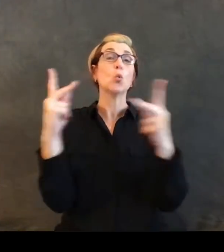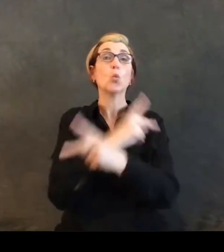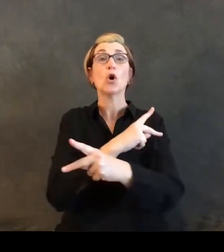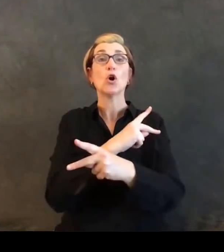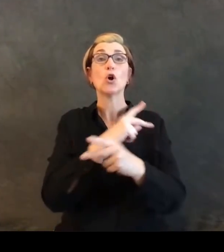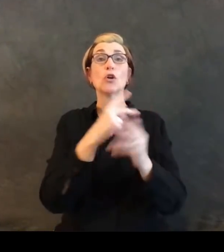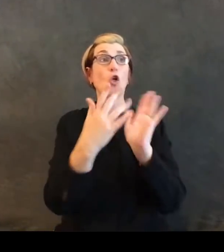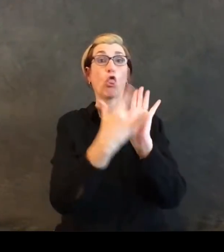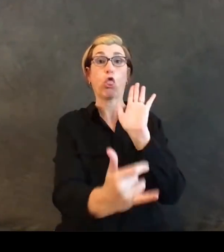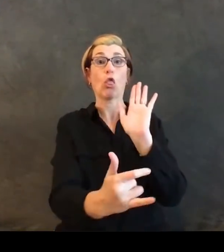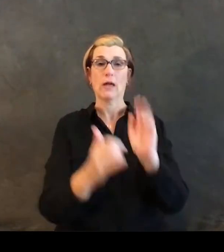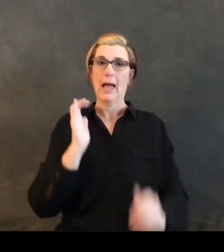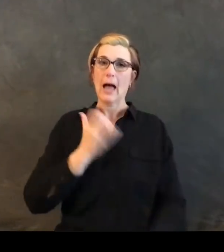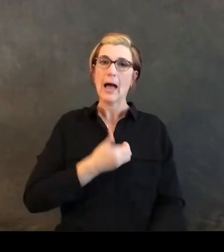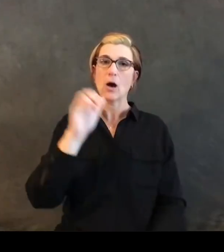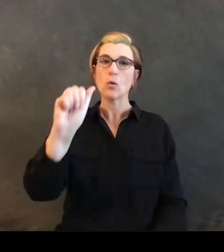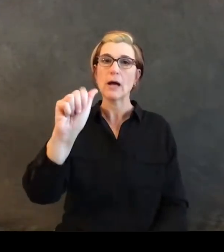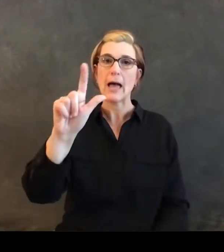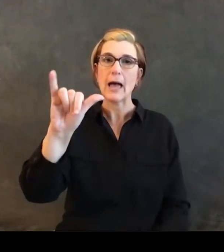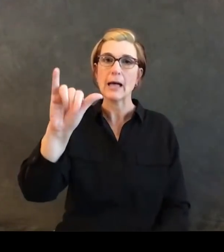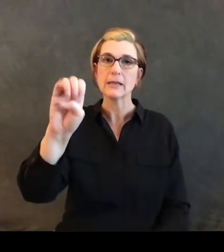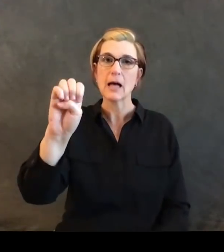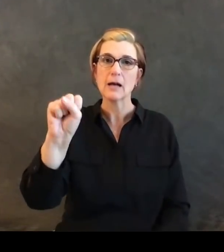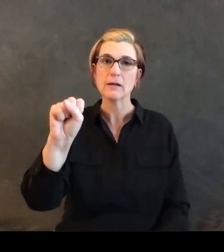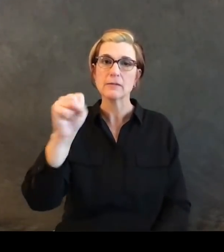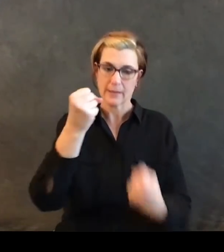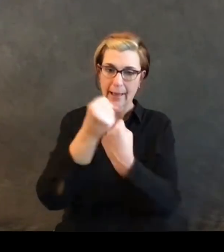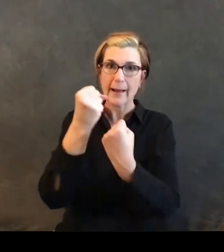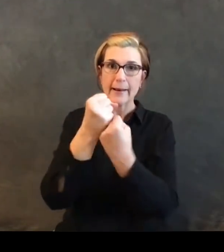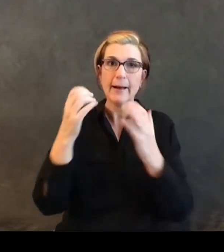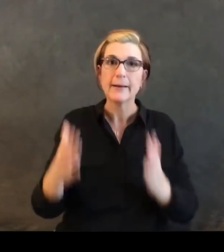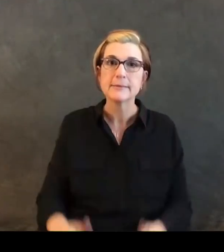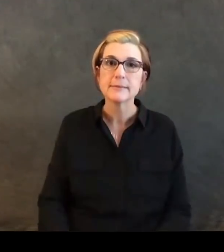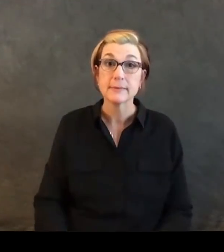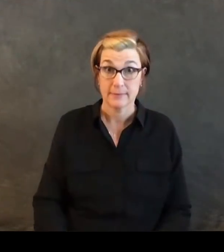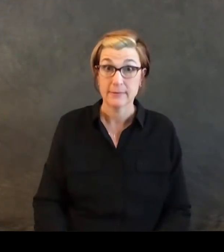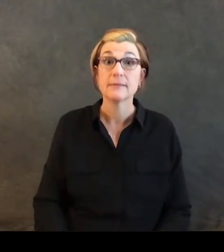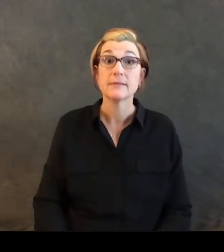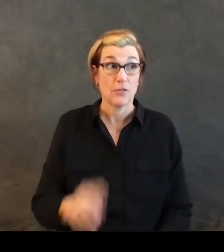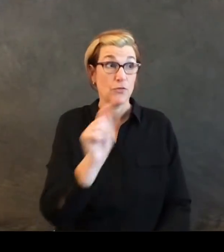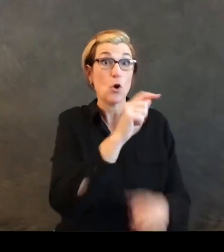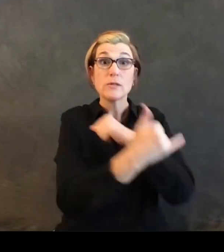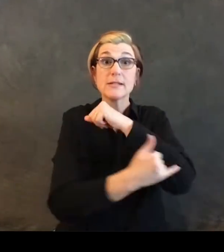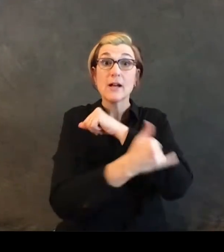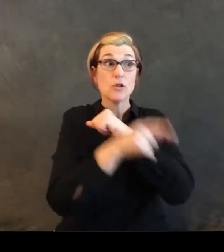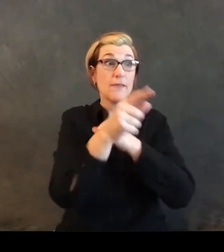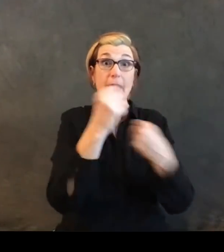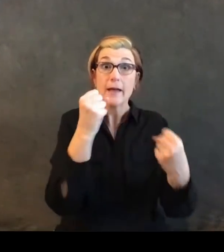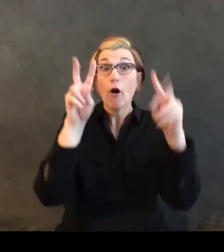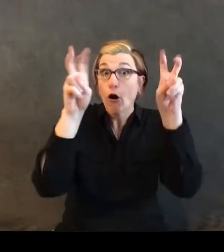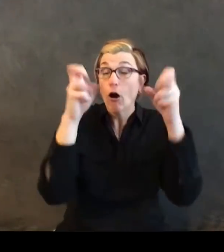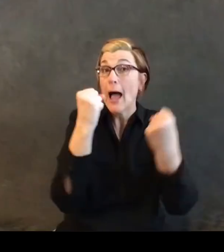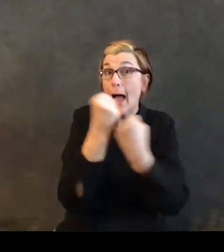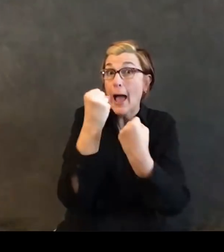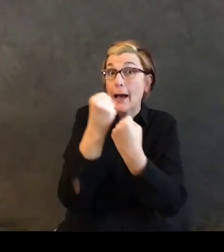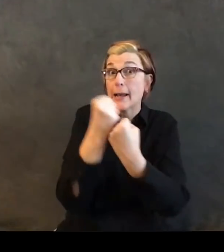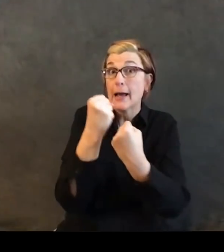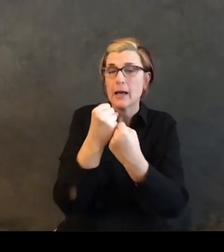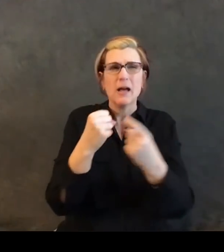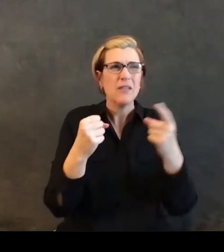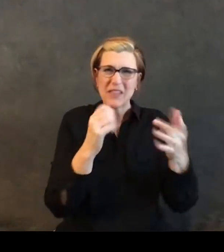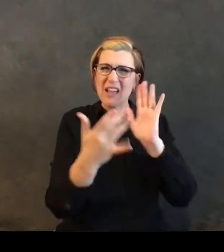allies. You know, we talk about allies. They took advantage of us in many ways, but financially as well as even militarily. When you look